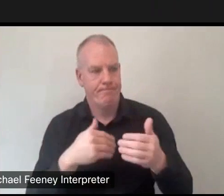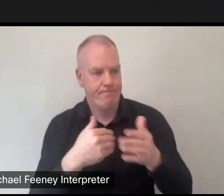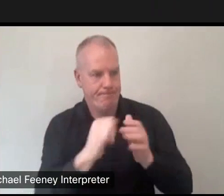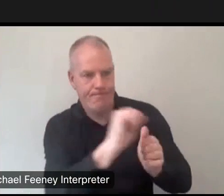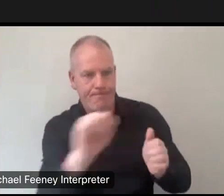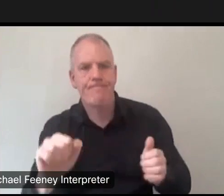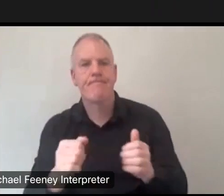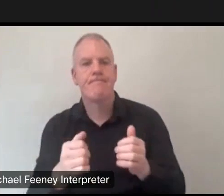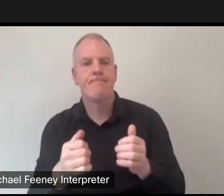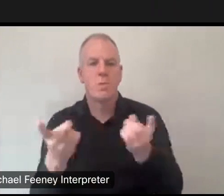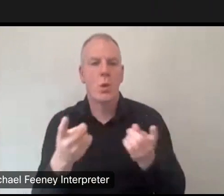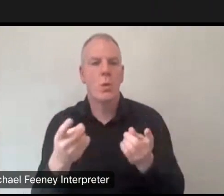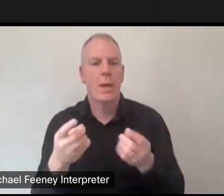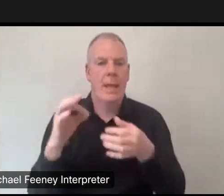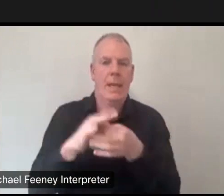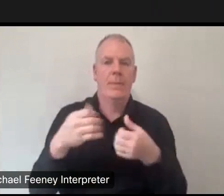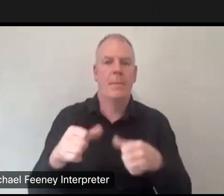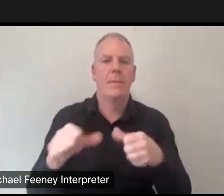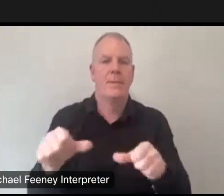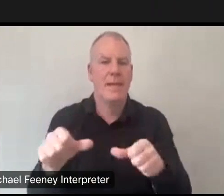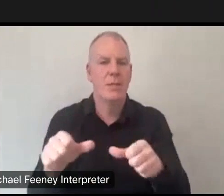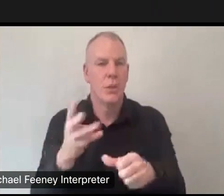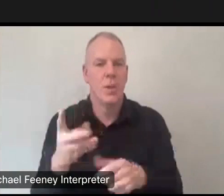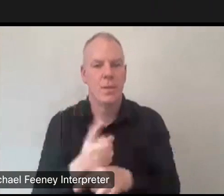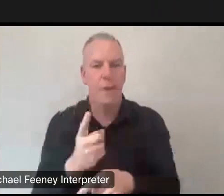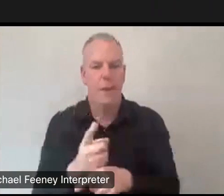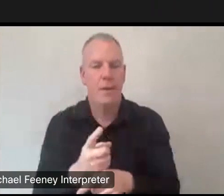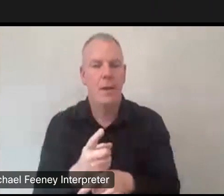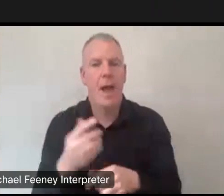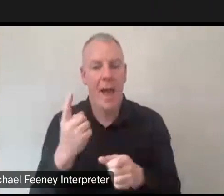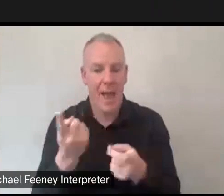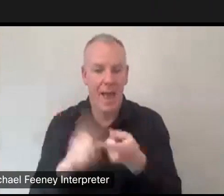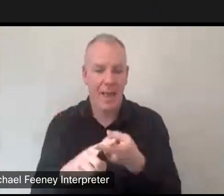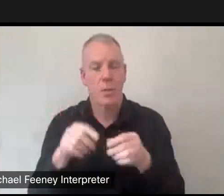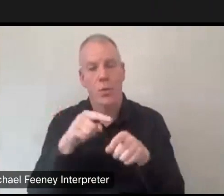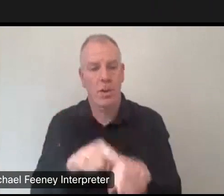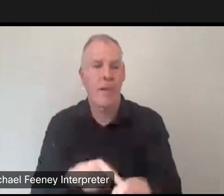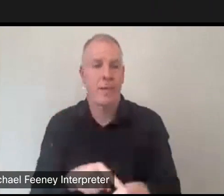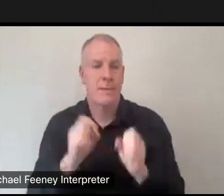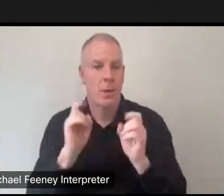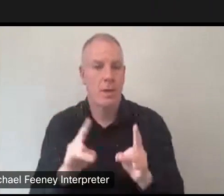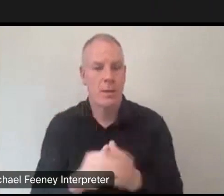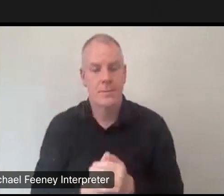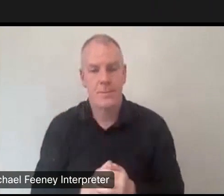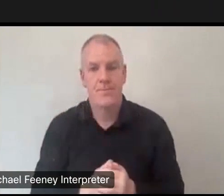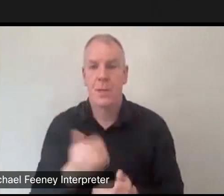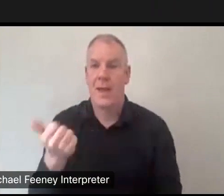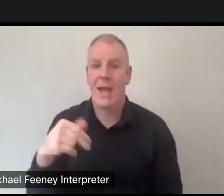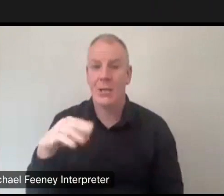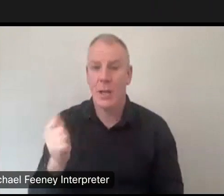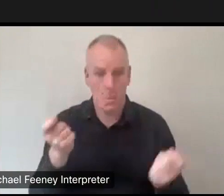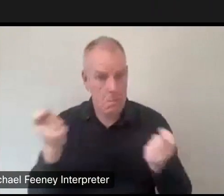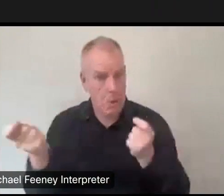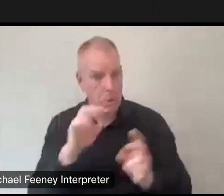terms of its implementation and certainly the compliance pieces and that. So I think, Angela, you're going to moderate